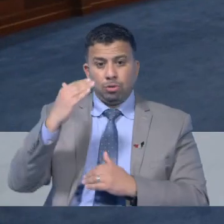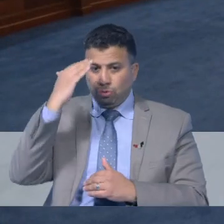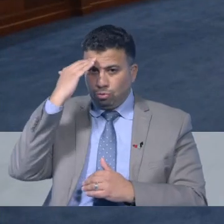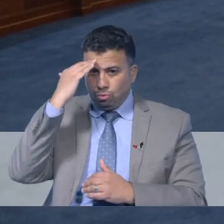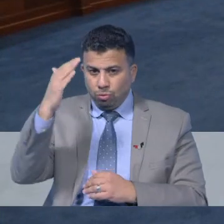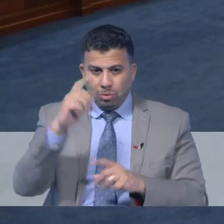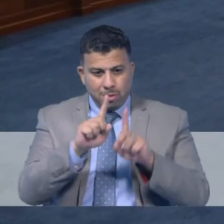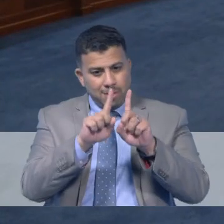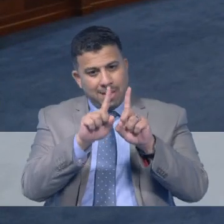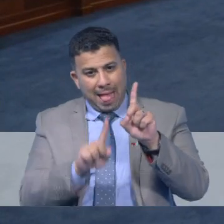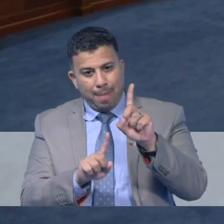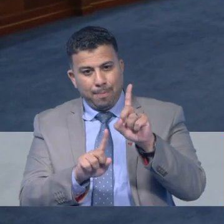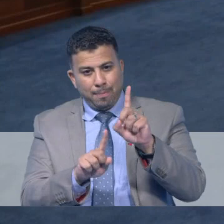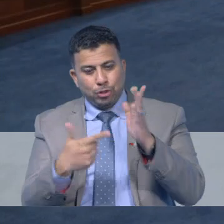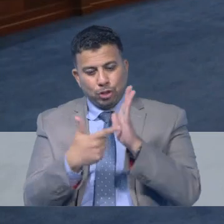for